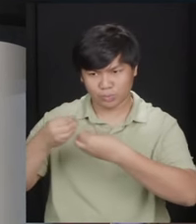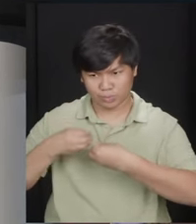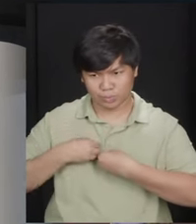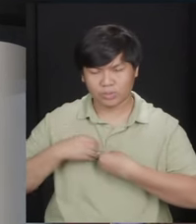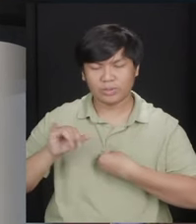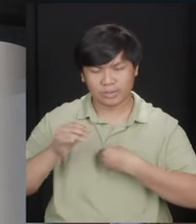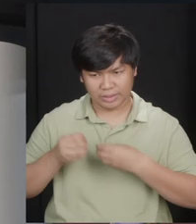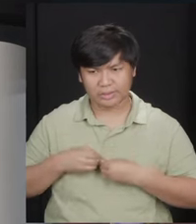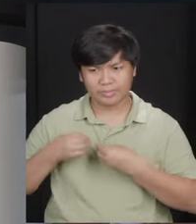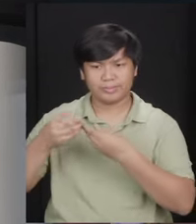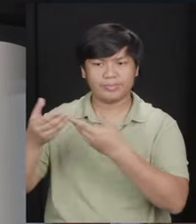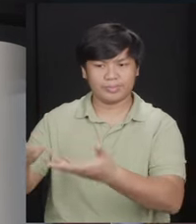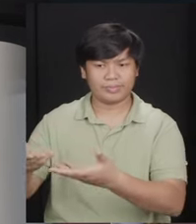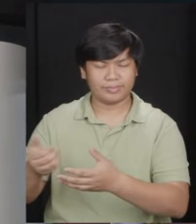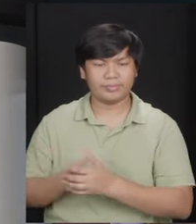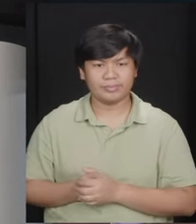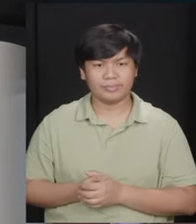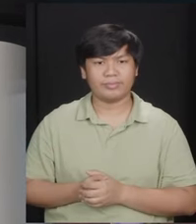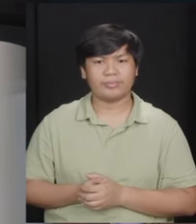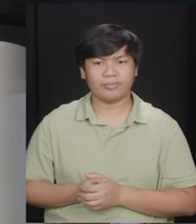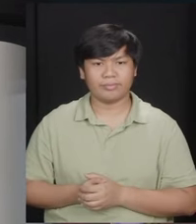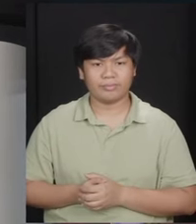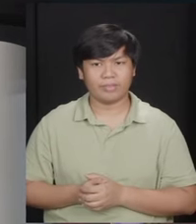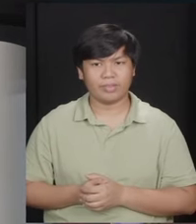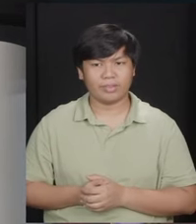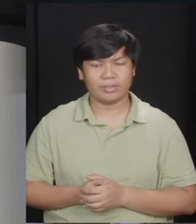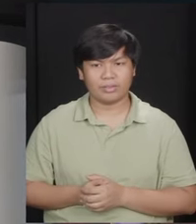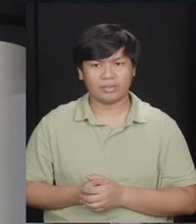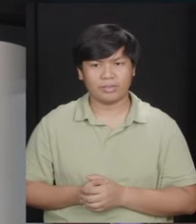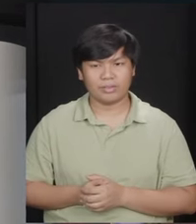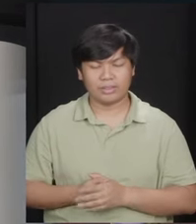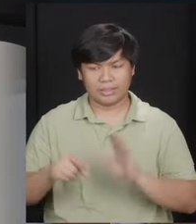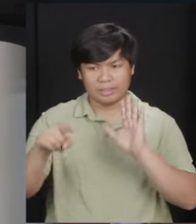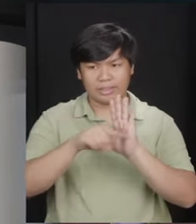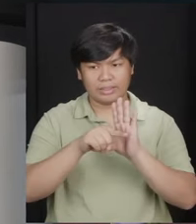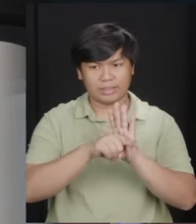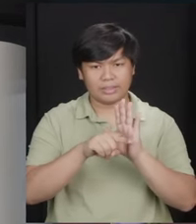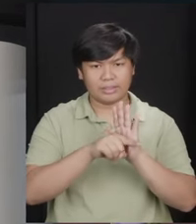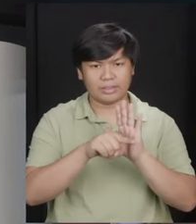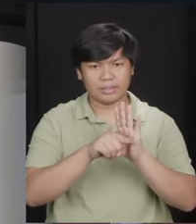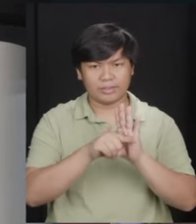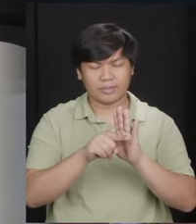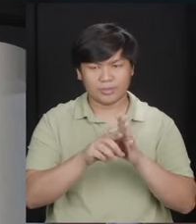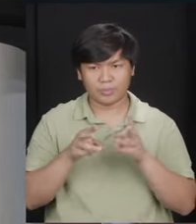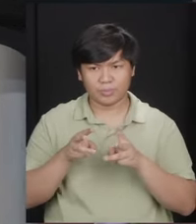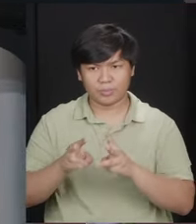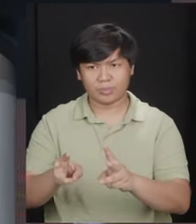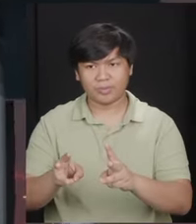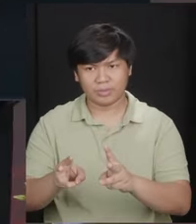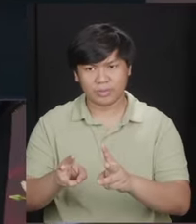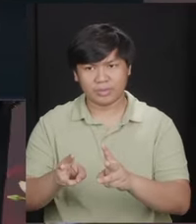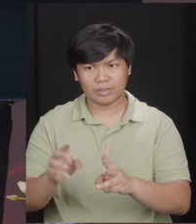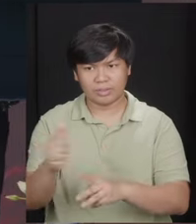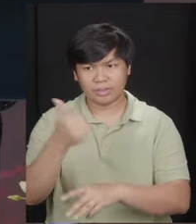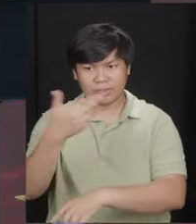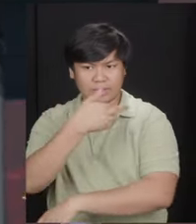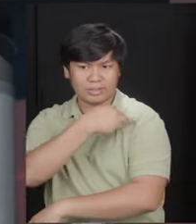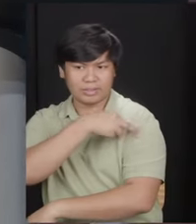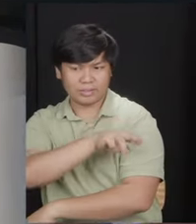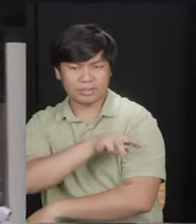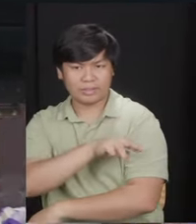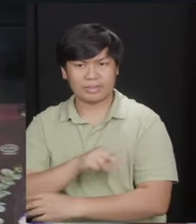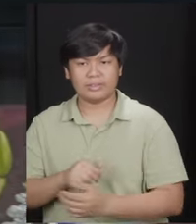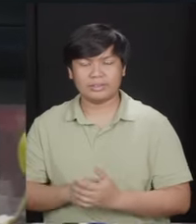them. Now, may I be clear on this? The negative form of the golden rule was found in other religions, even during